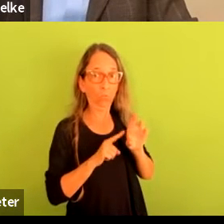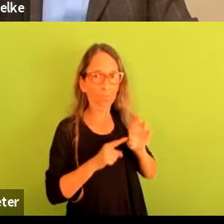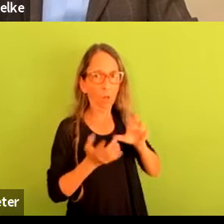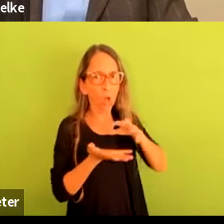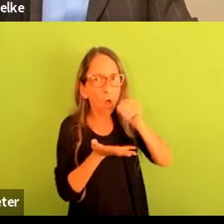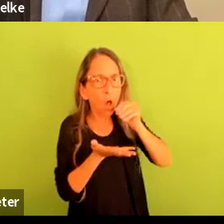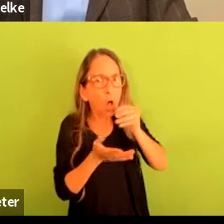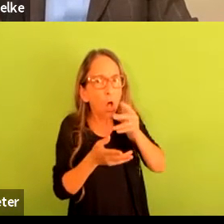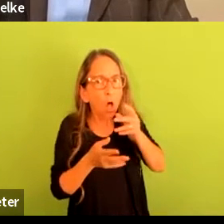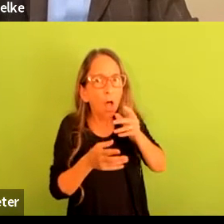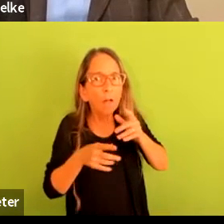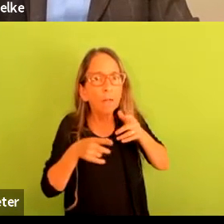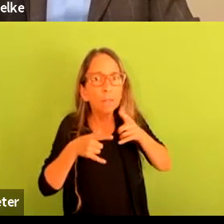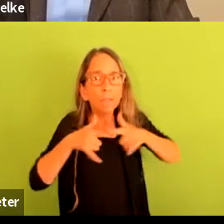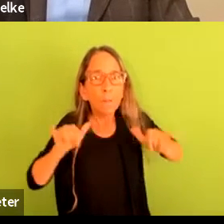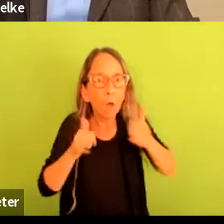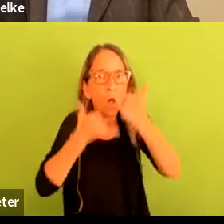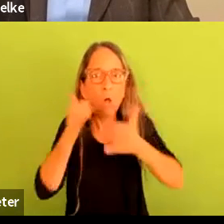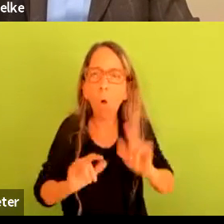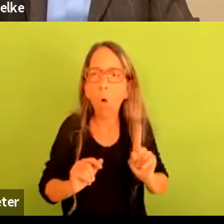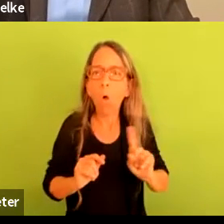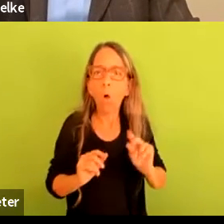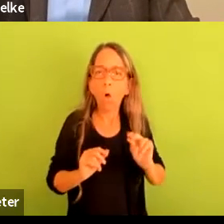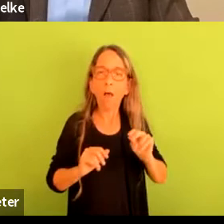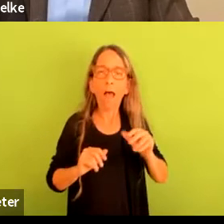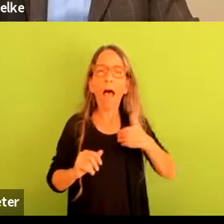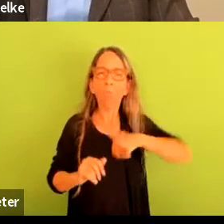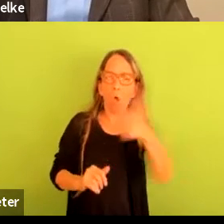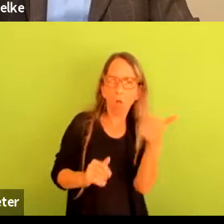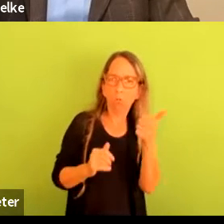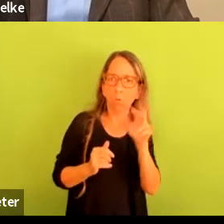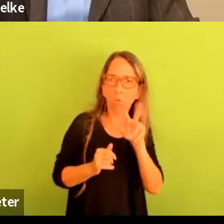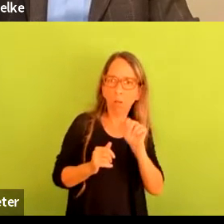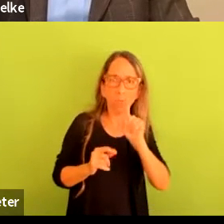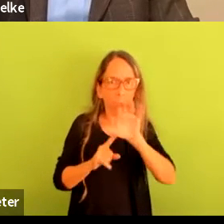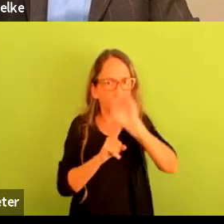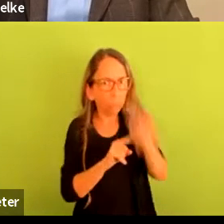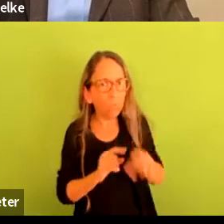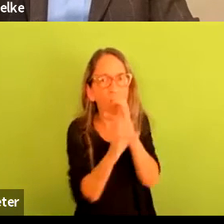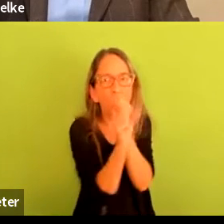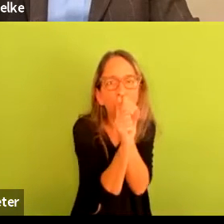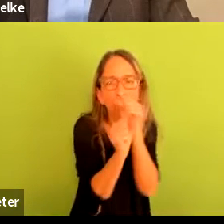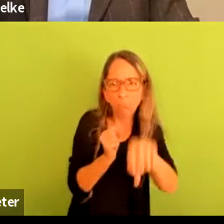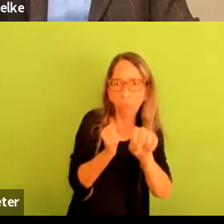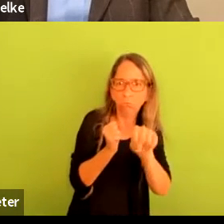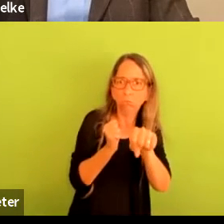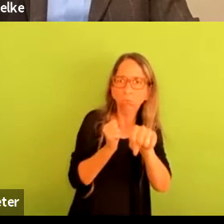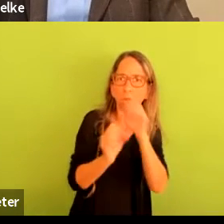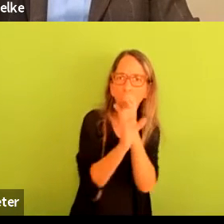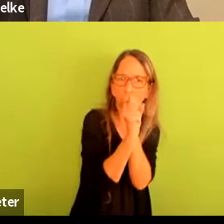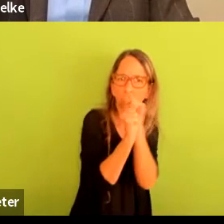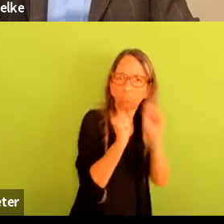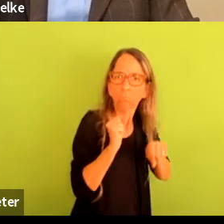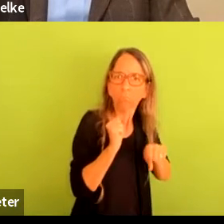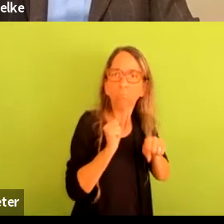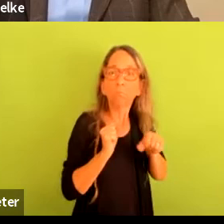calls. These platforms do it in other ways. So it is 100% confidential and private. So users don't have to worry